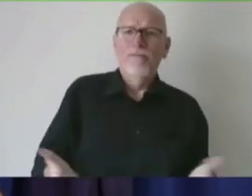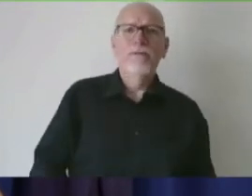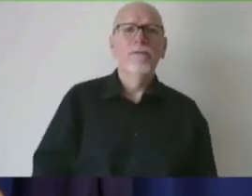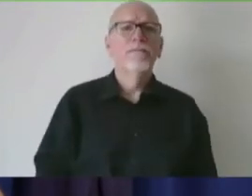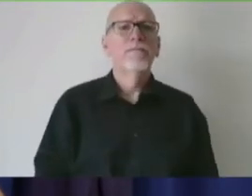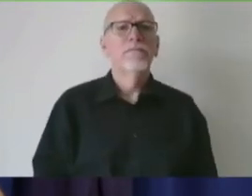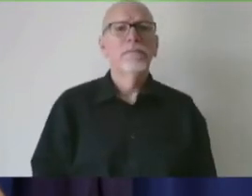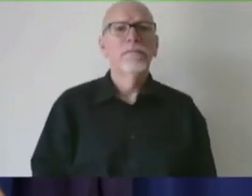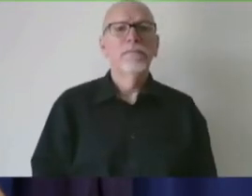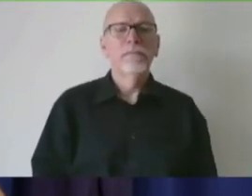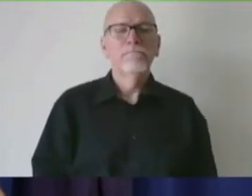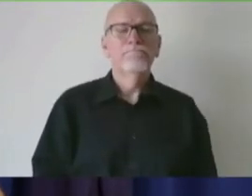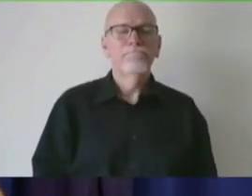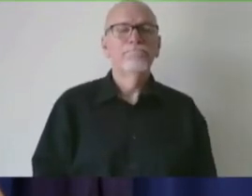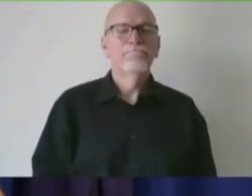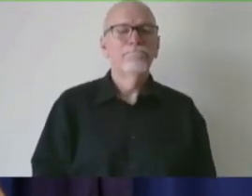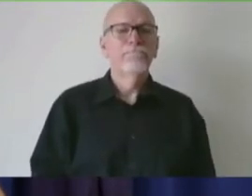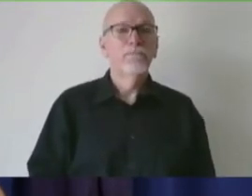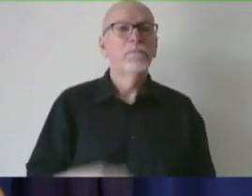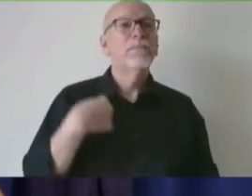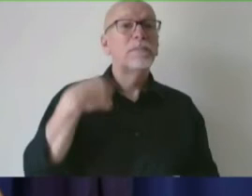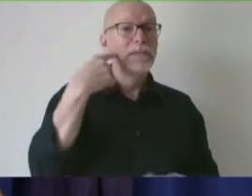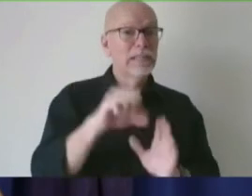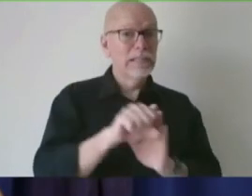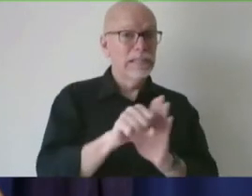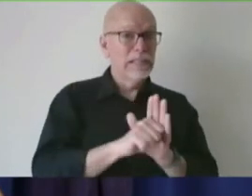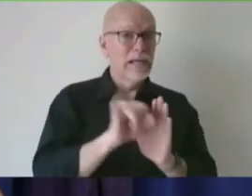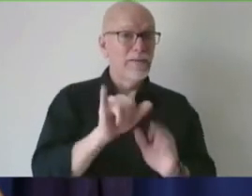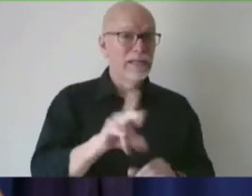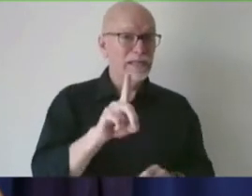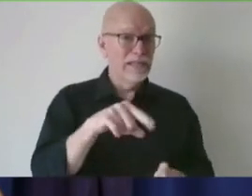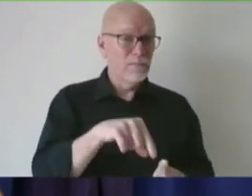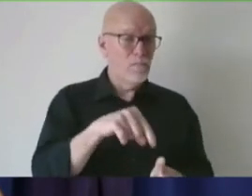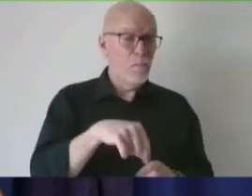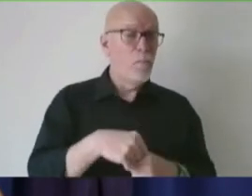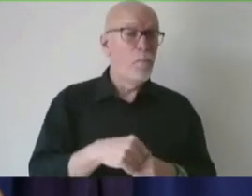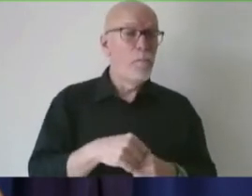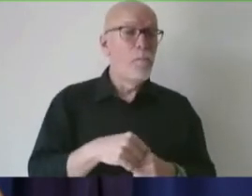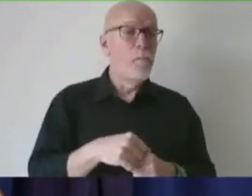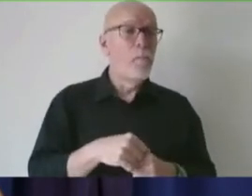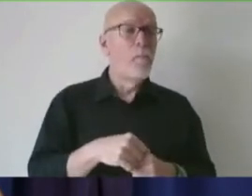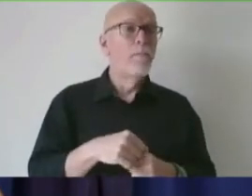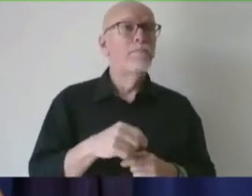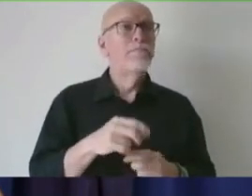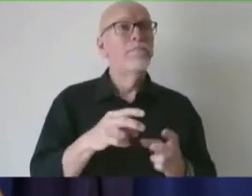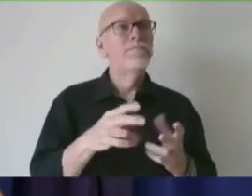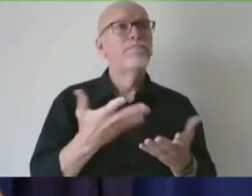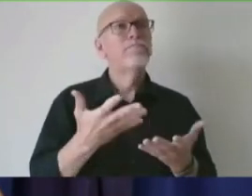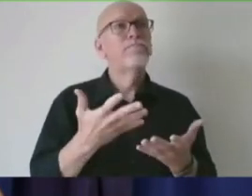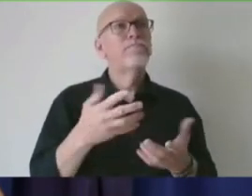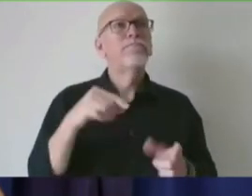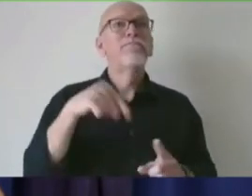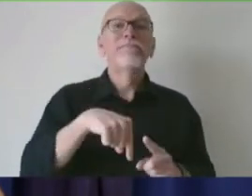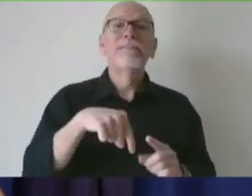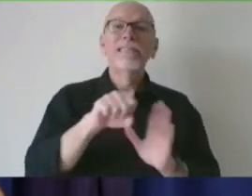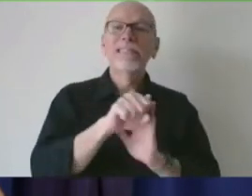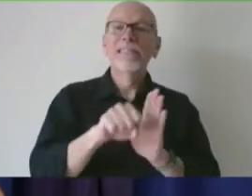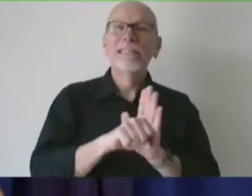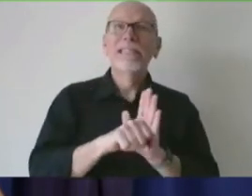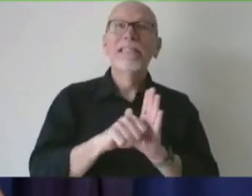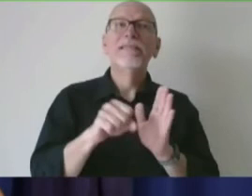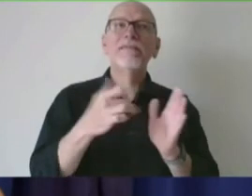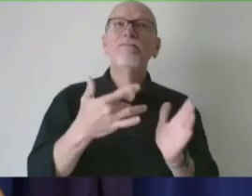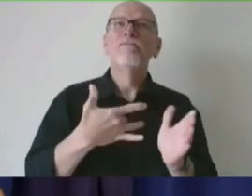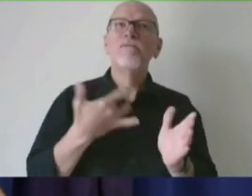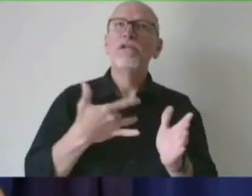I think that the state of Indiana in general is very much a state that very much